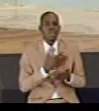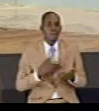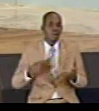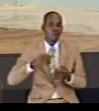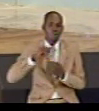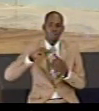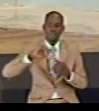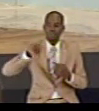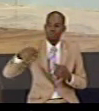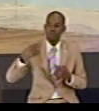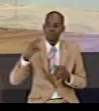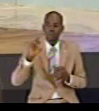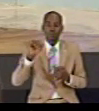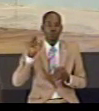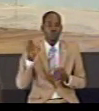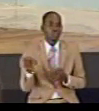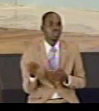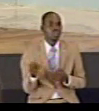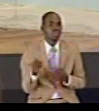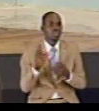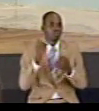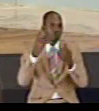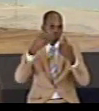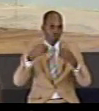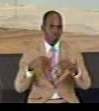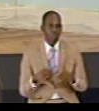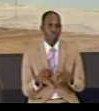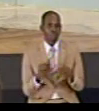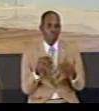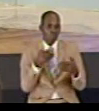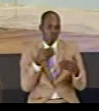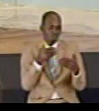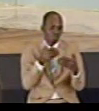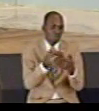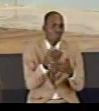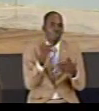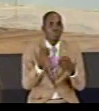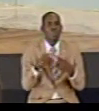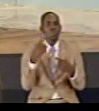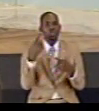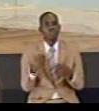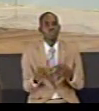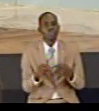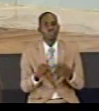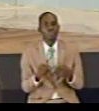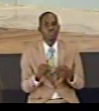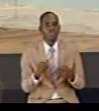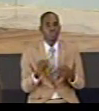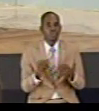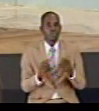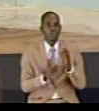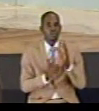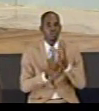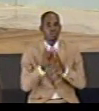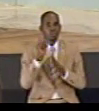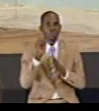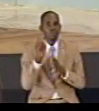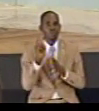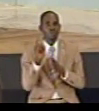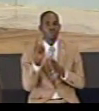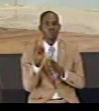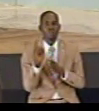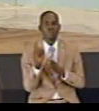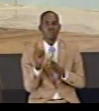Judah came towards the watchtower in the wilderness, they